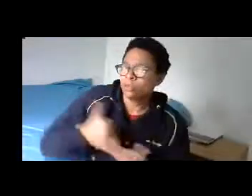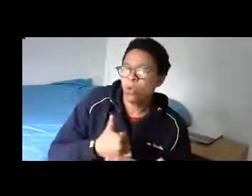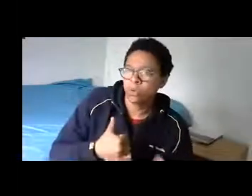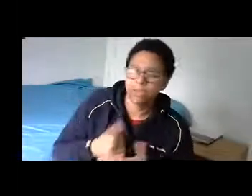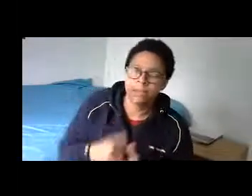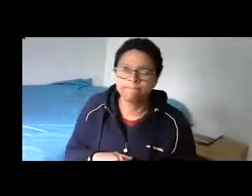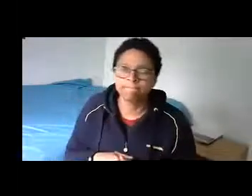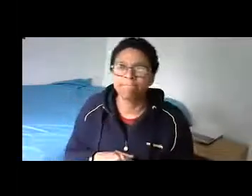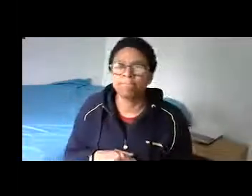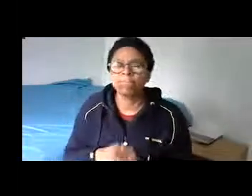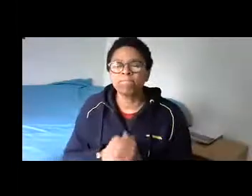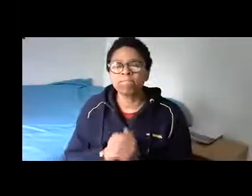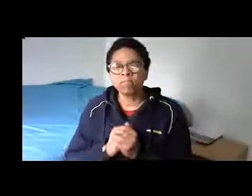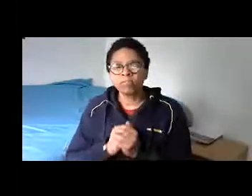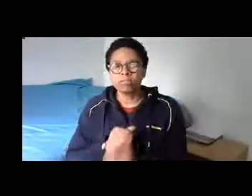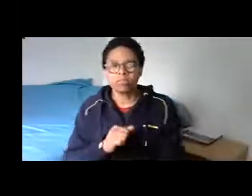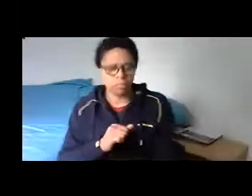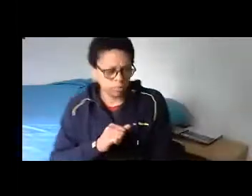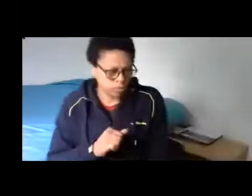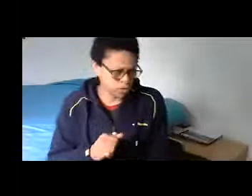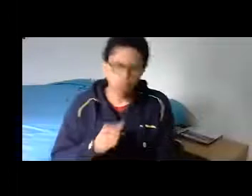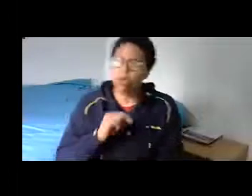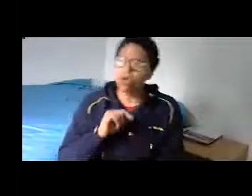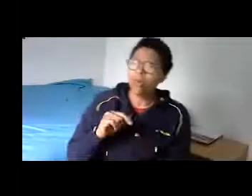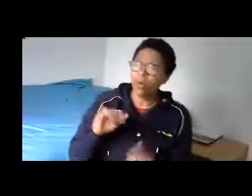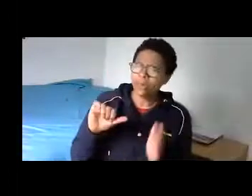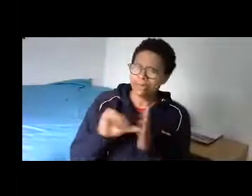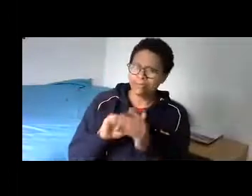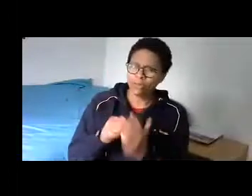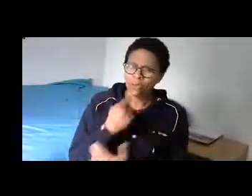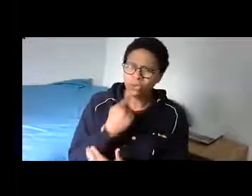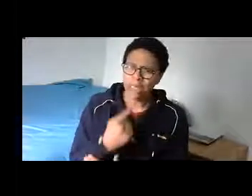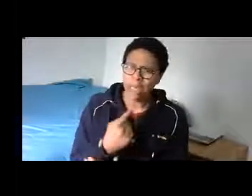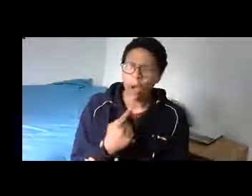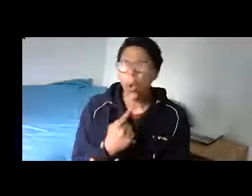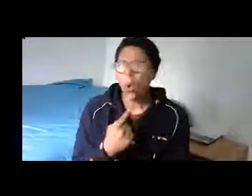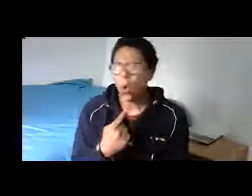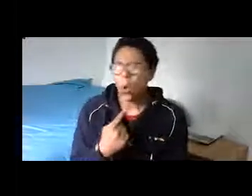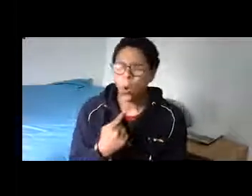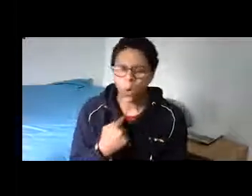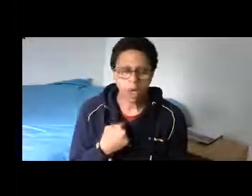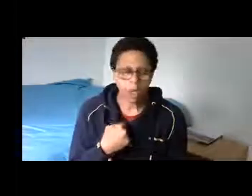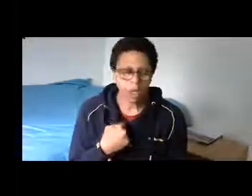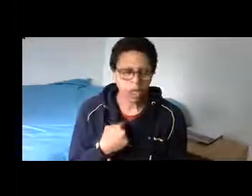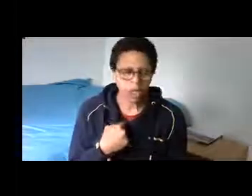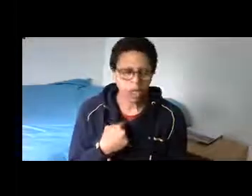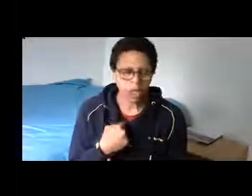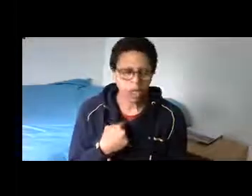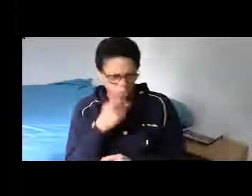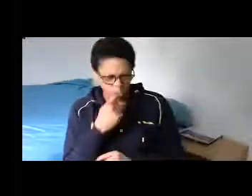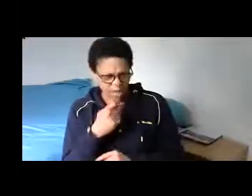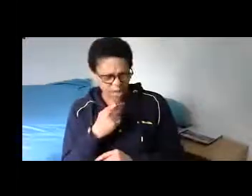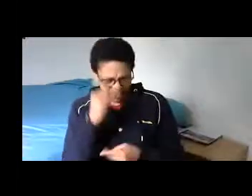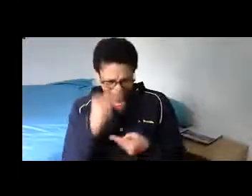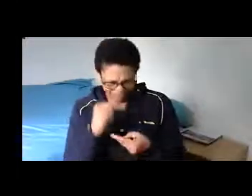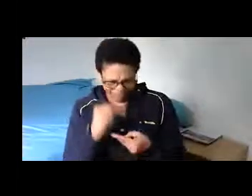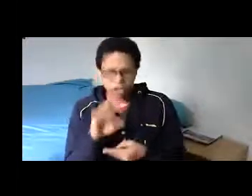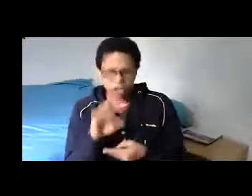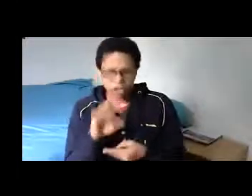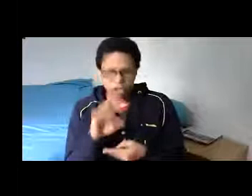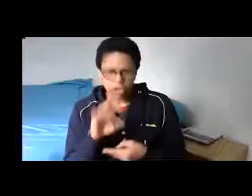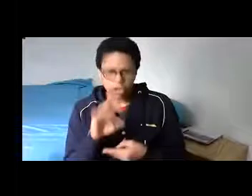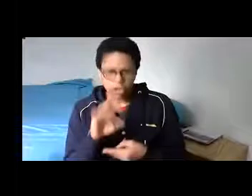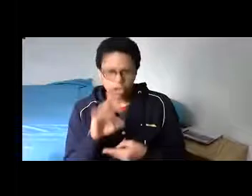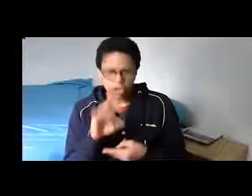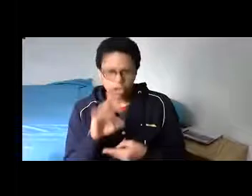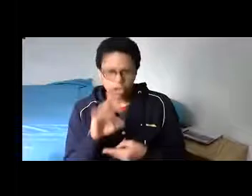you could do with a cheaper support option. So with assessment, the law